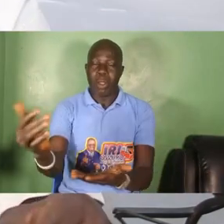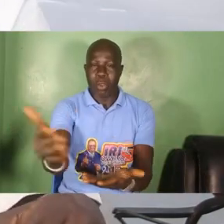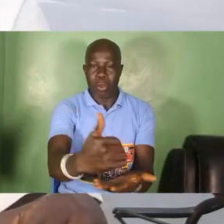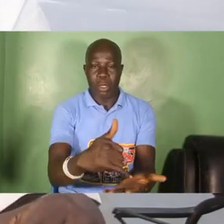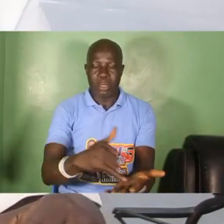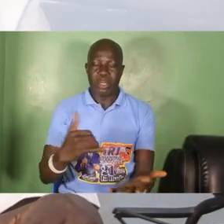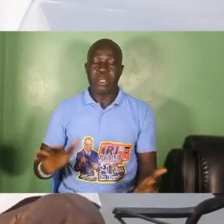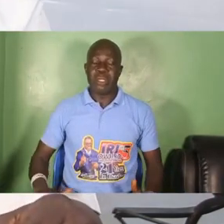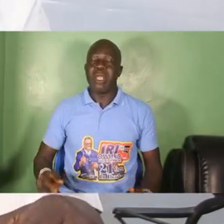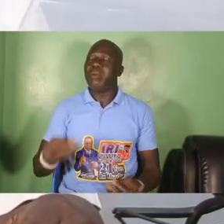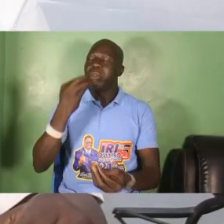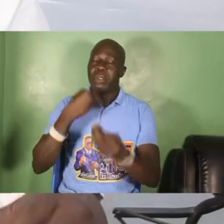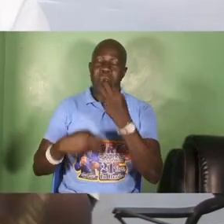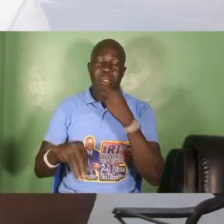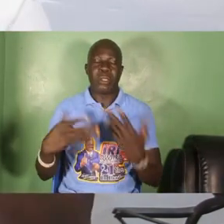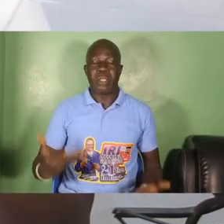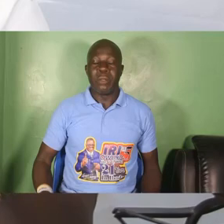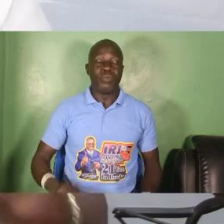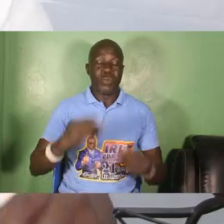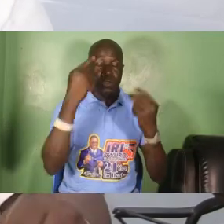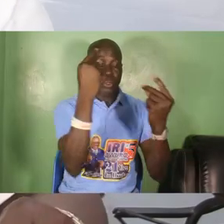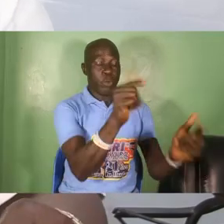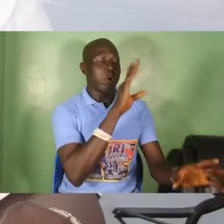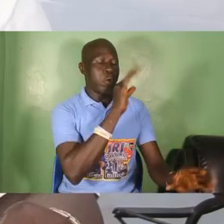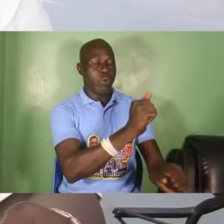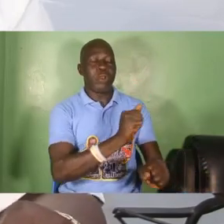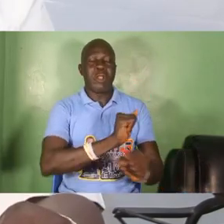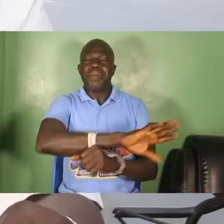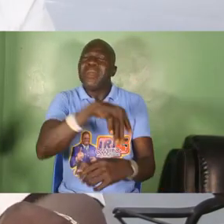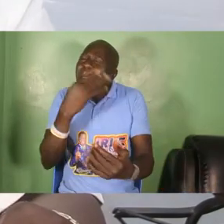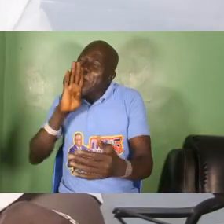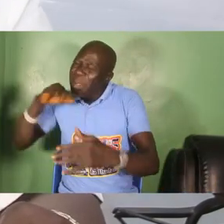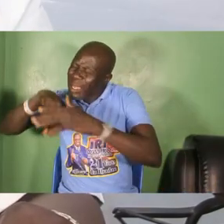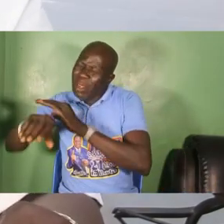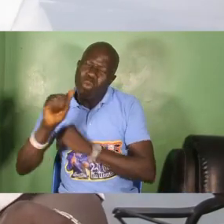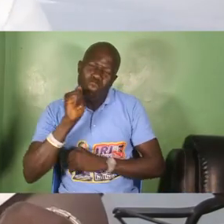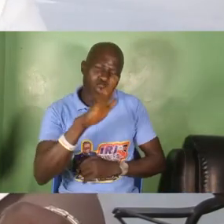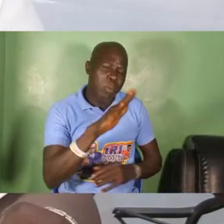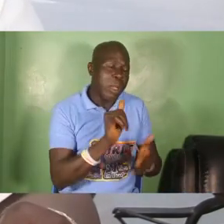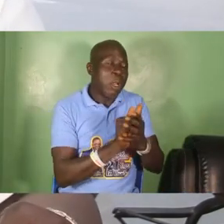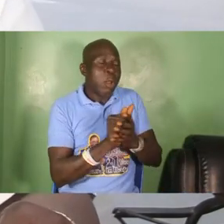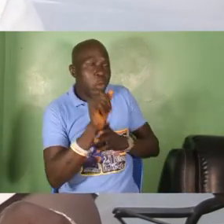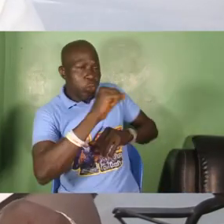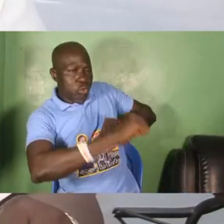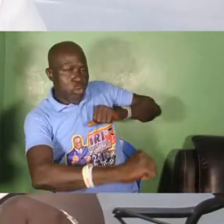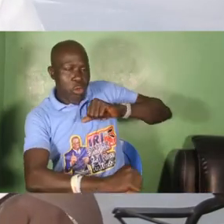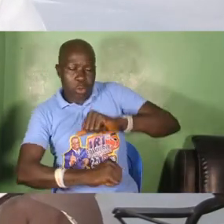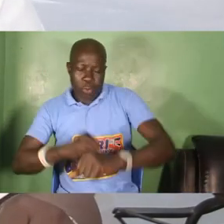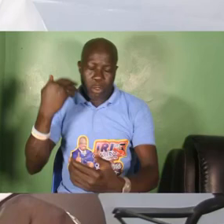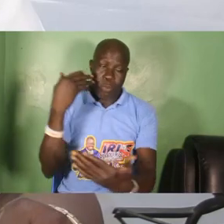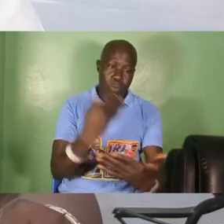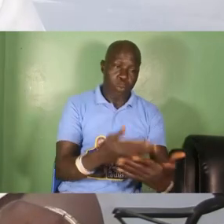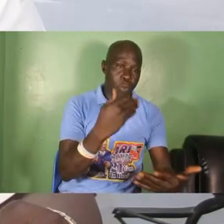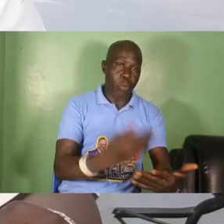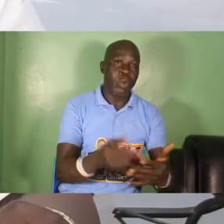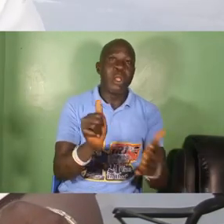She collected it. And ate it. Behold. Oje arabirin to ti le pawo kan. Is a woman that has been pursuing her money.